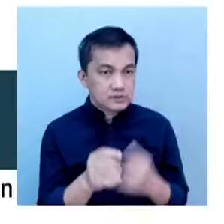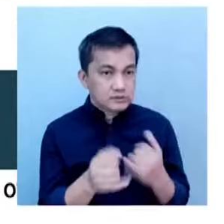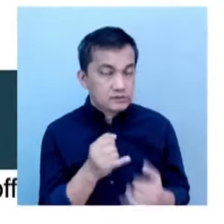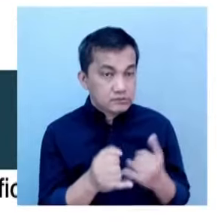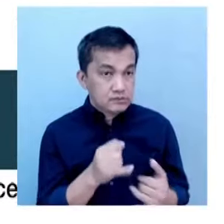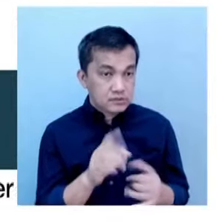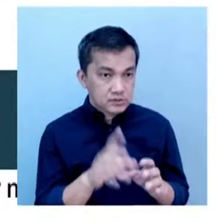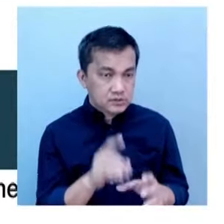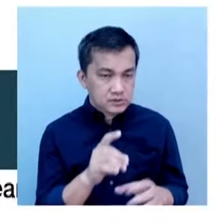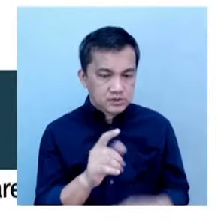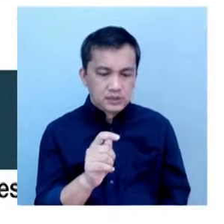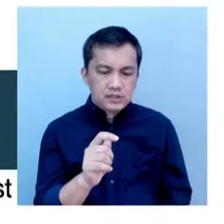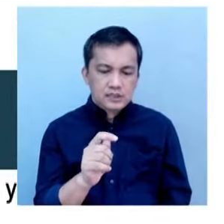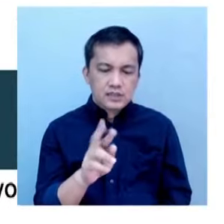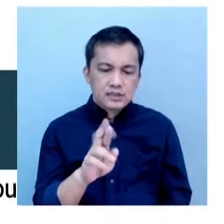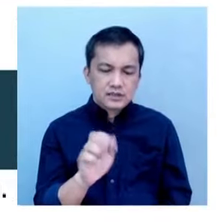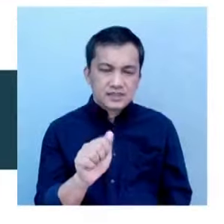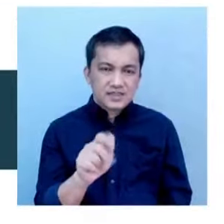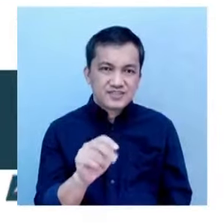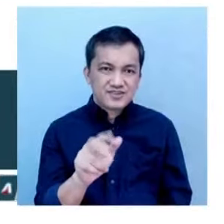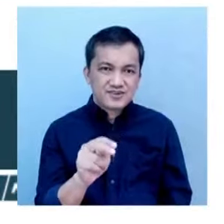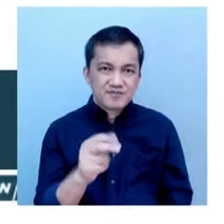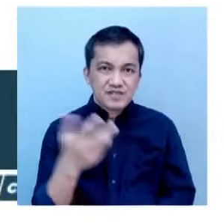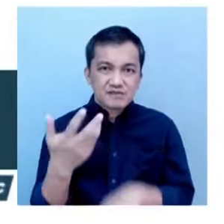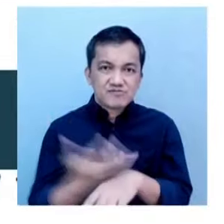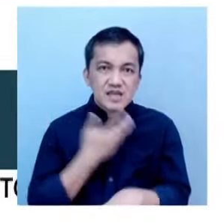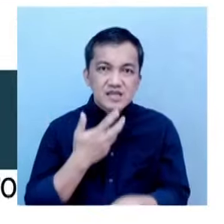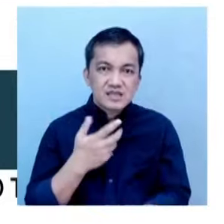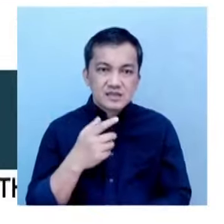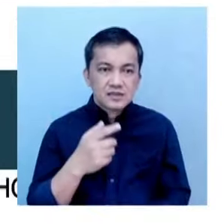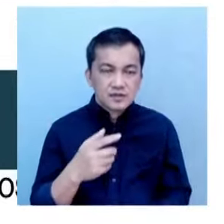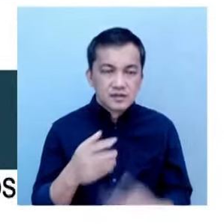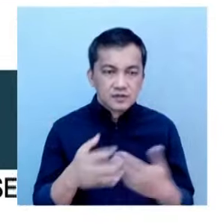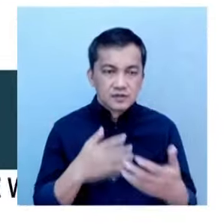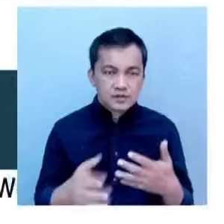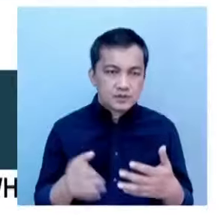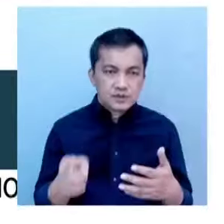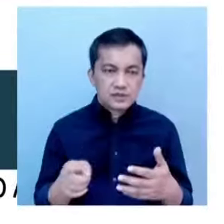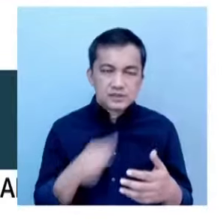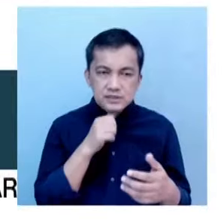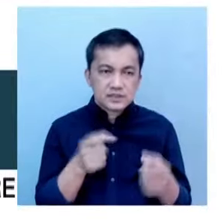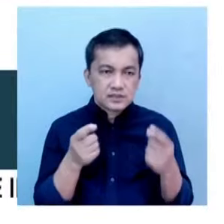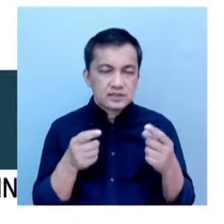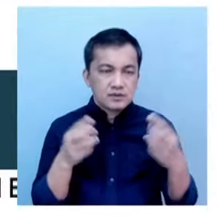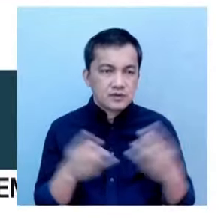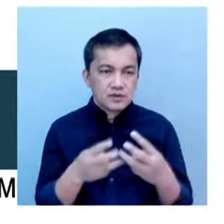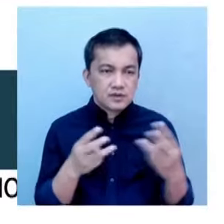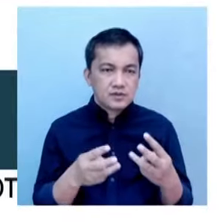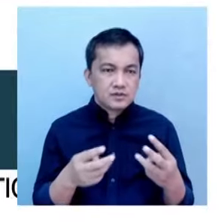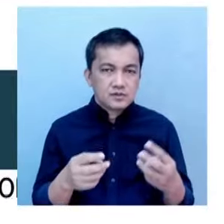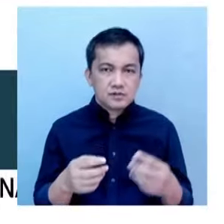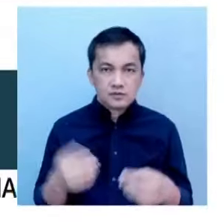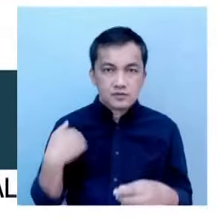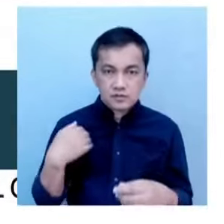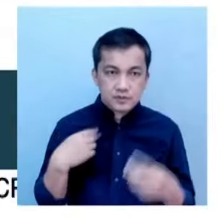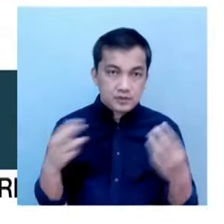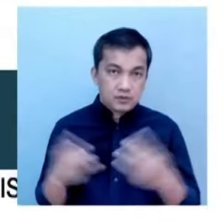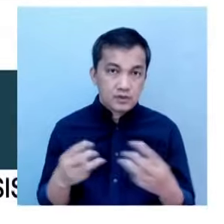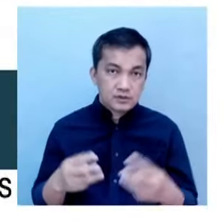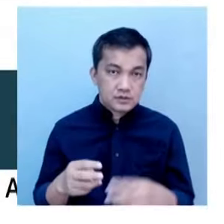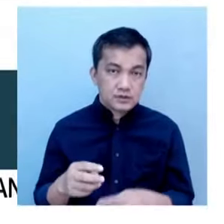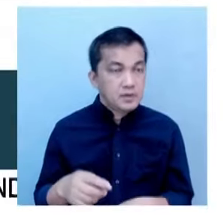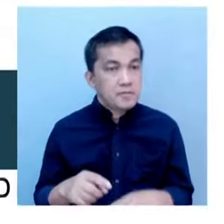at the very least, it would be treason. Although we are not at war, because treason can only be committed when there is war. But somehow,